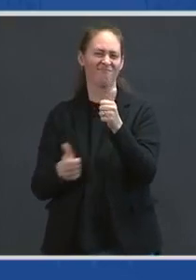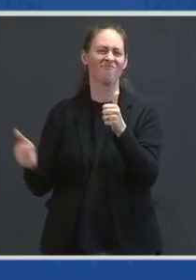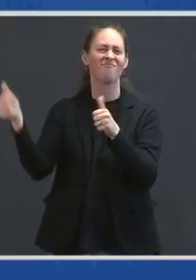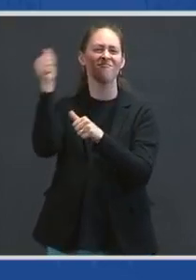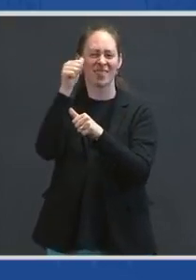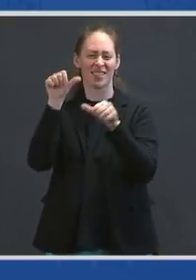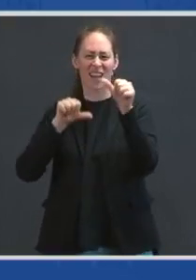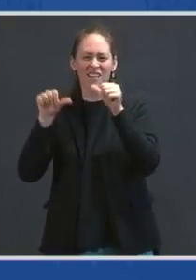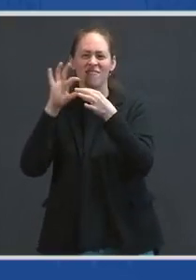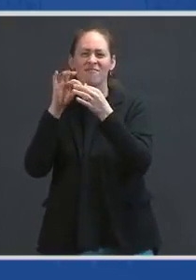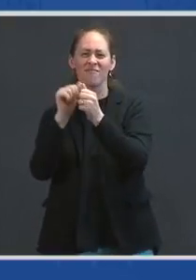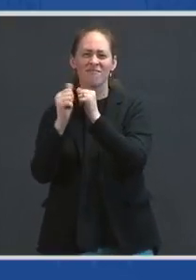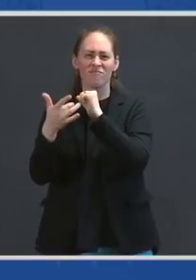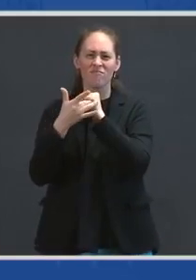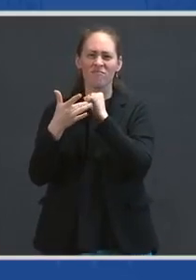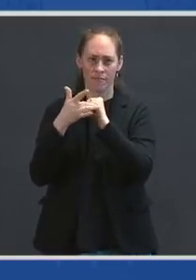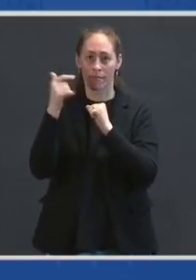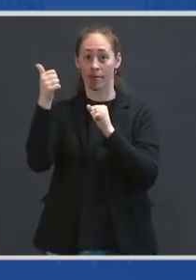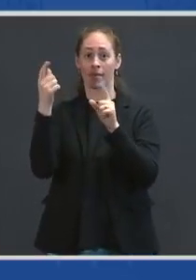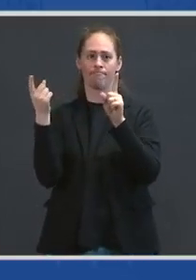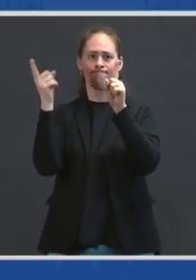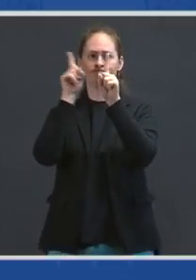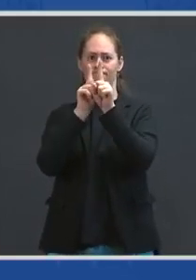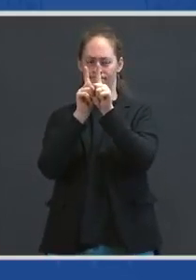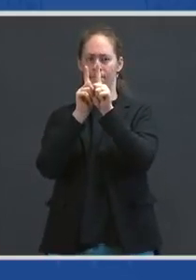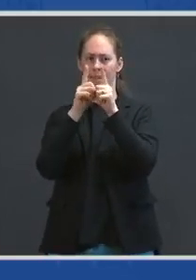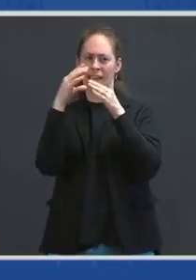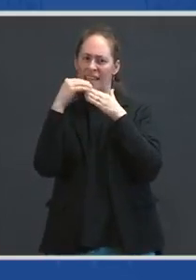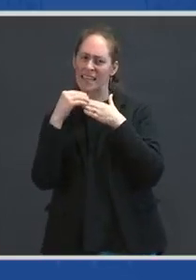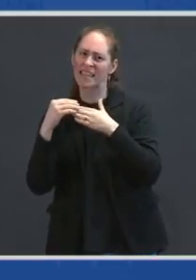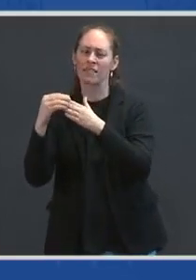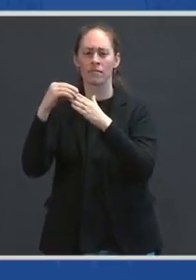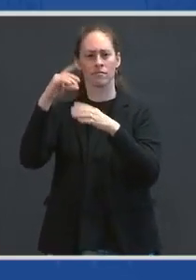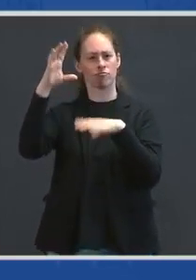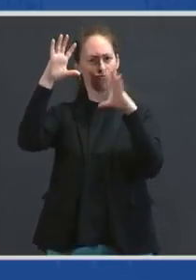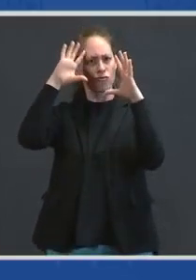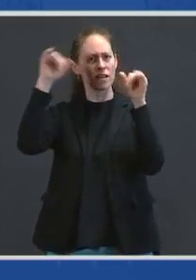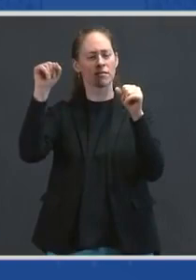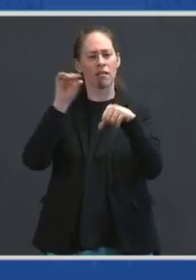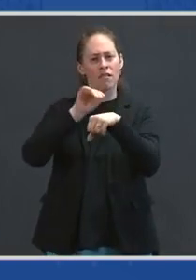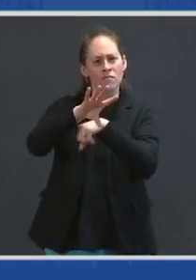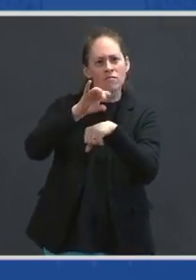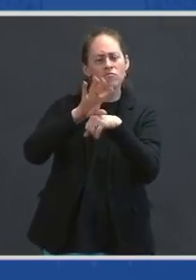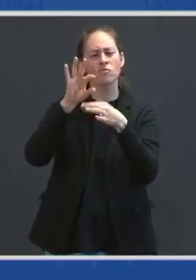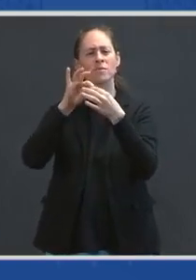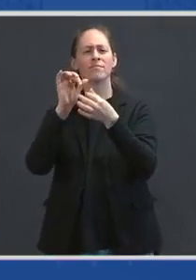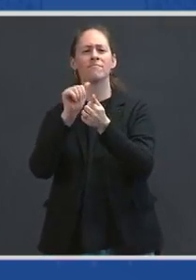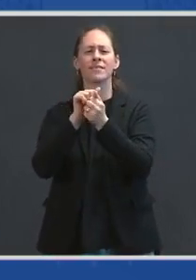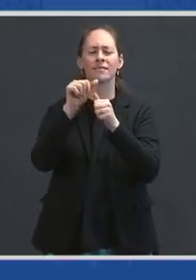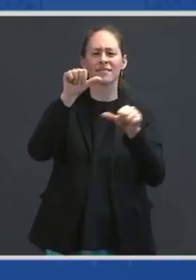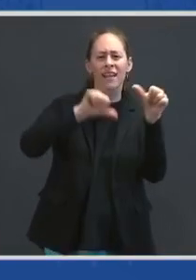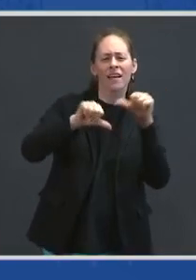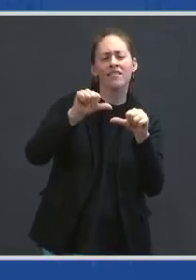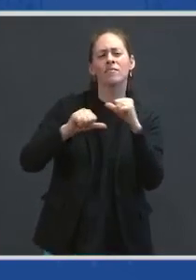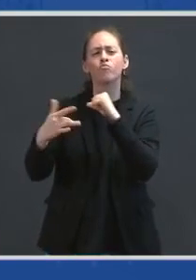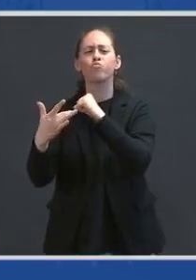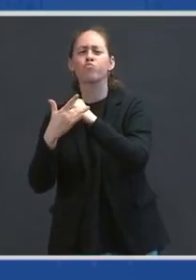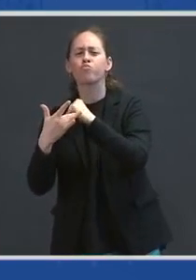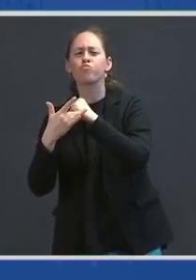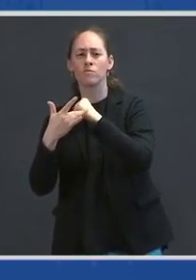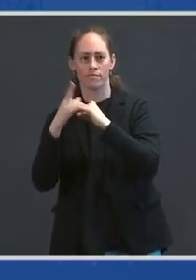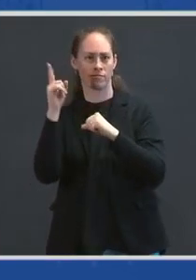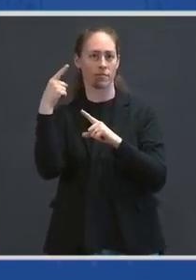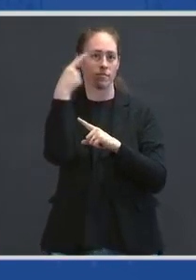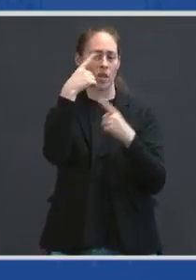the Presidential Council on Advisory Science and Technology. These are the White House offices that bring together